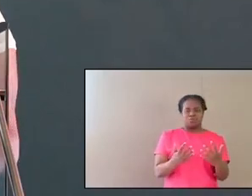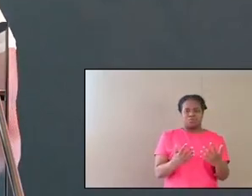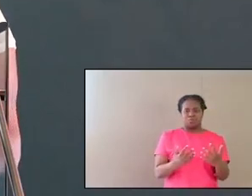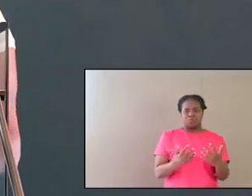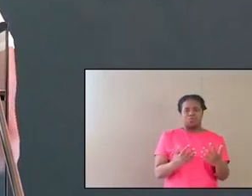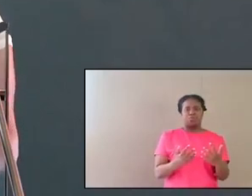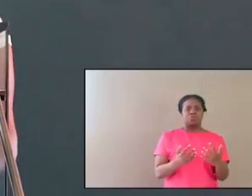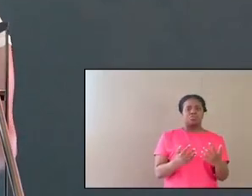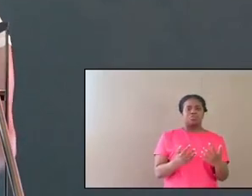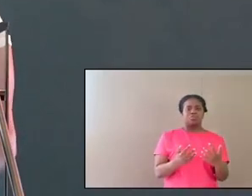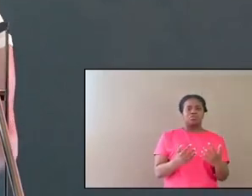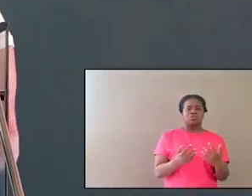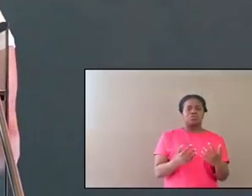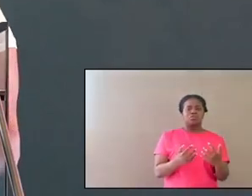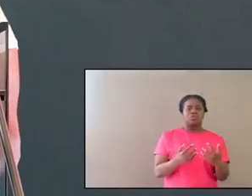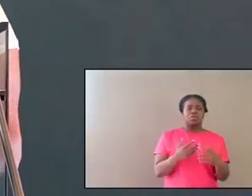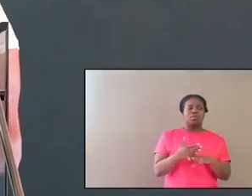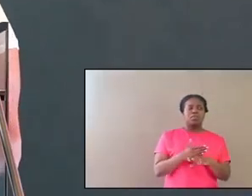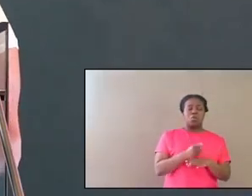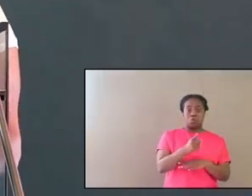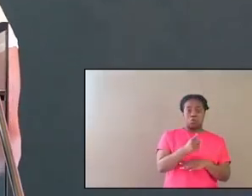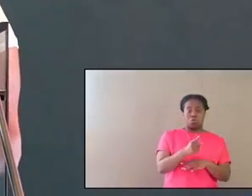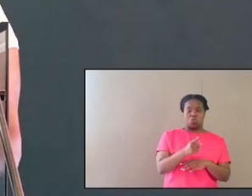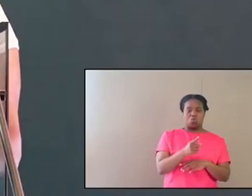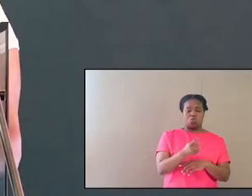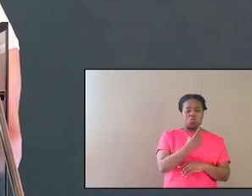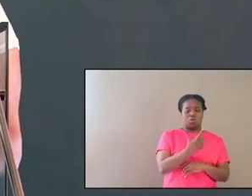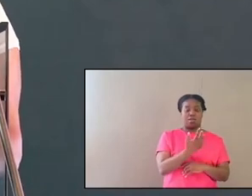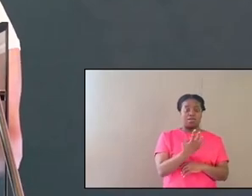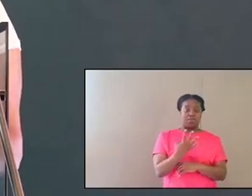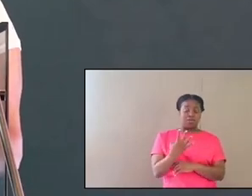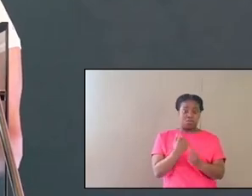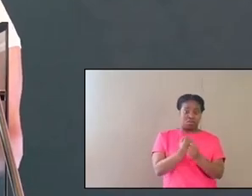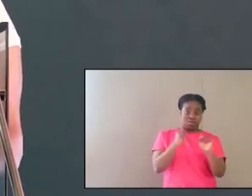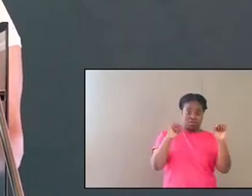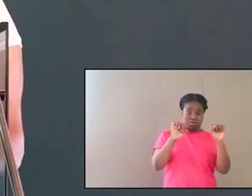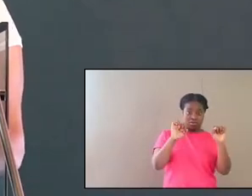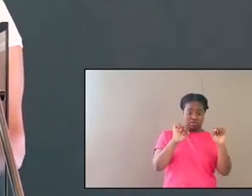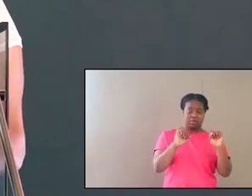before this democratic dispensation